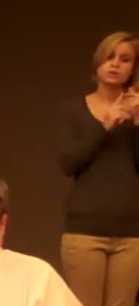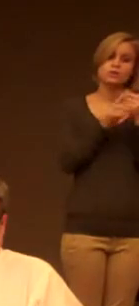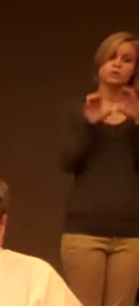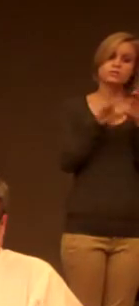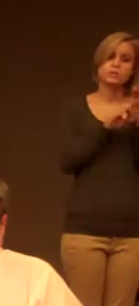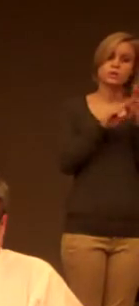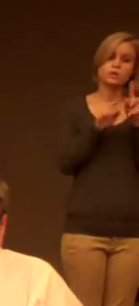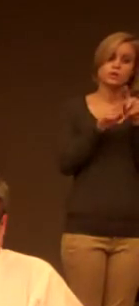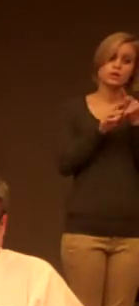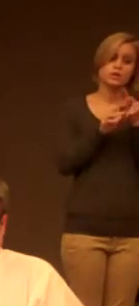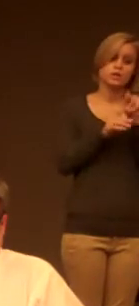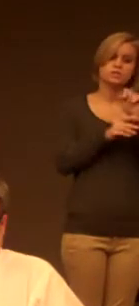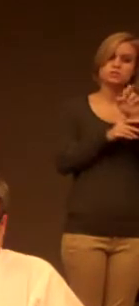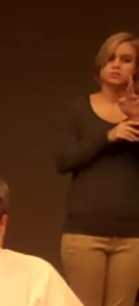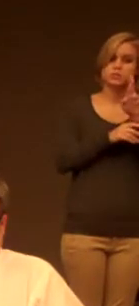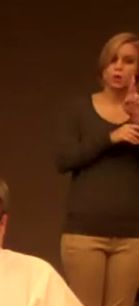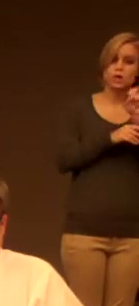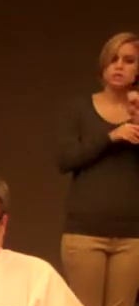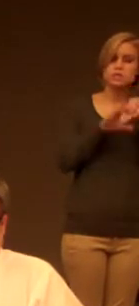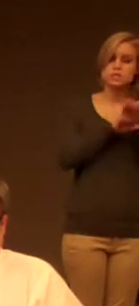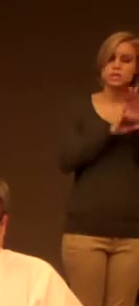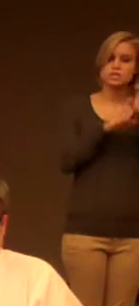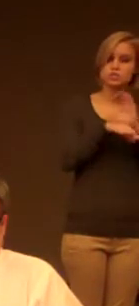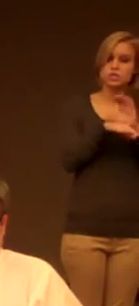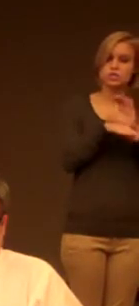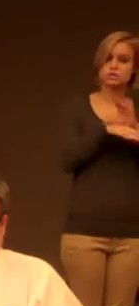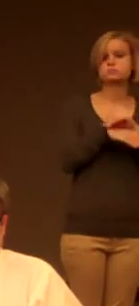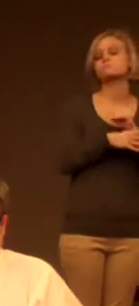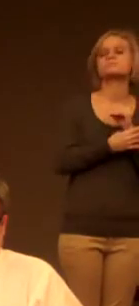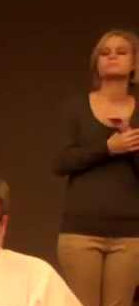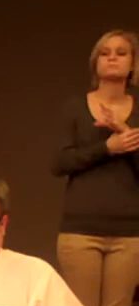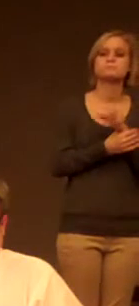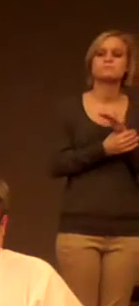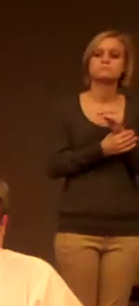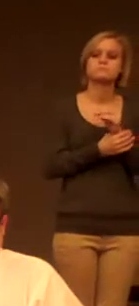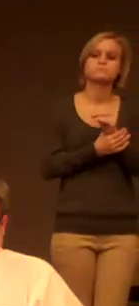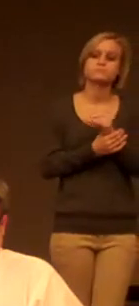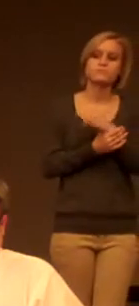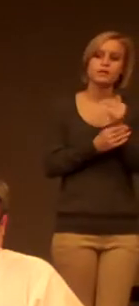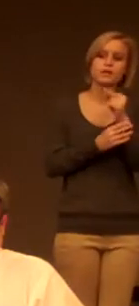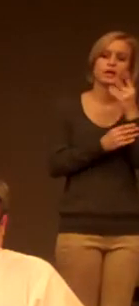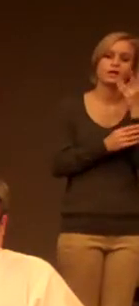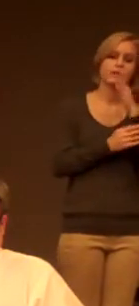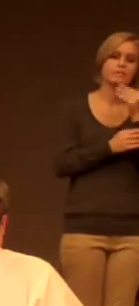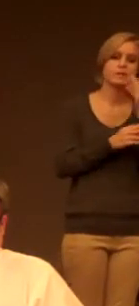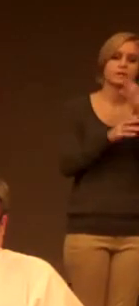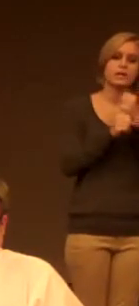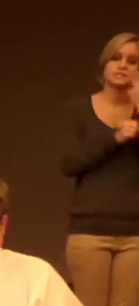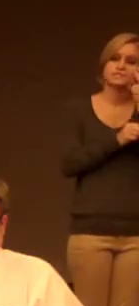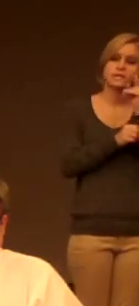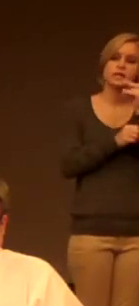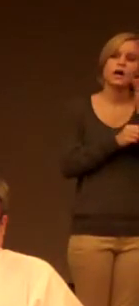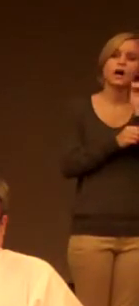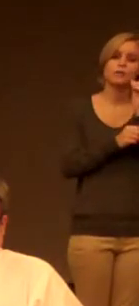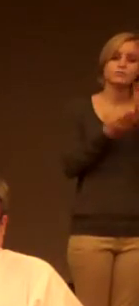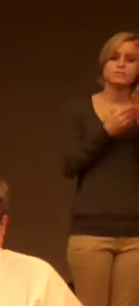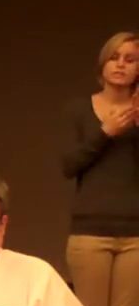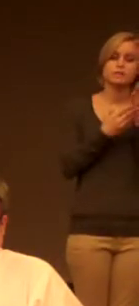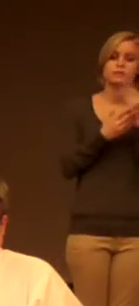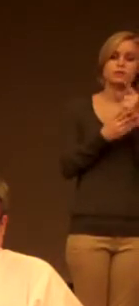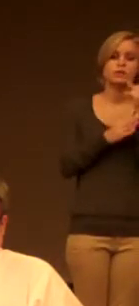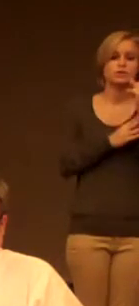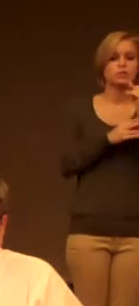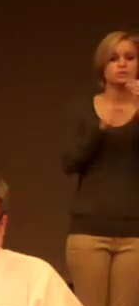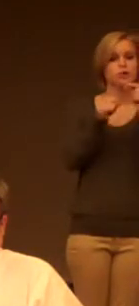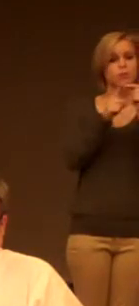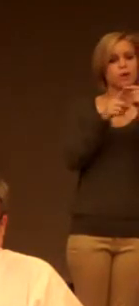churches. And I never got to St. Al's here. But there's a word